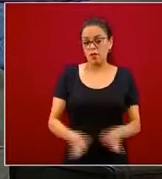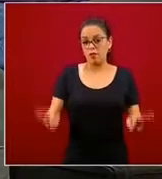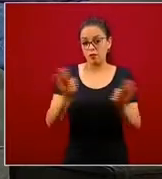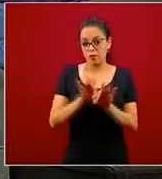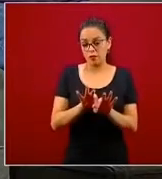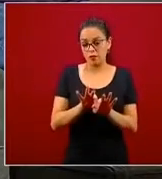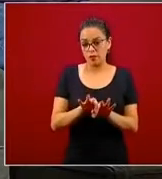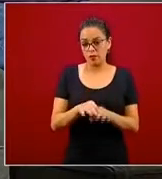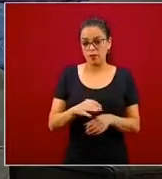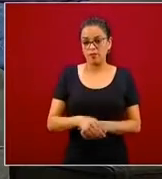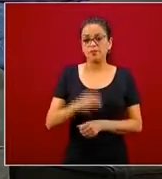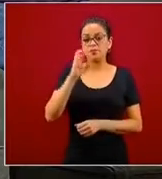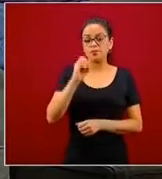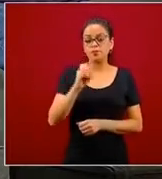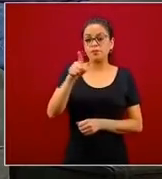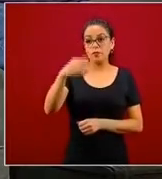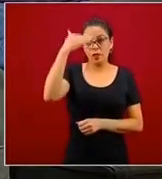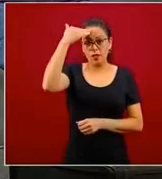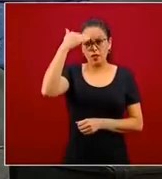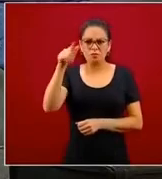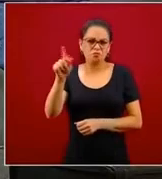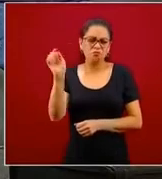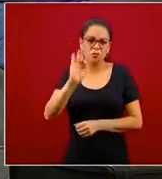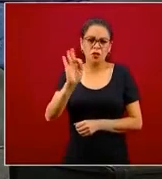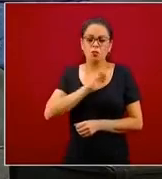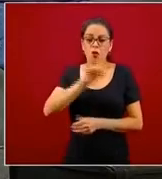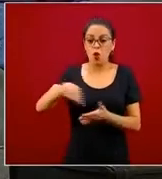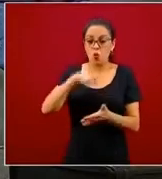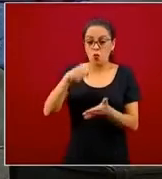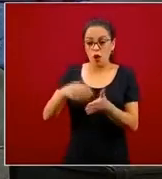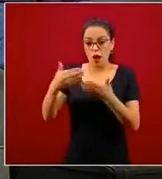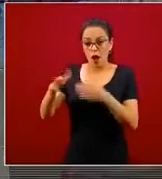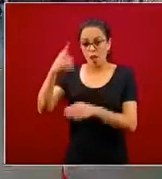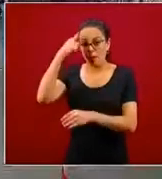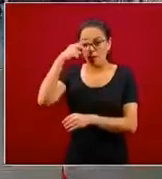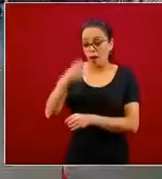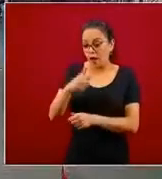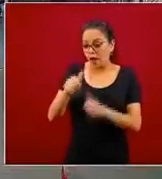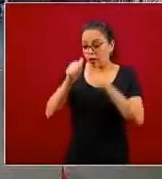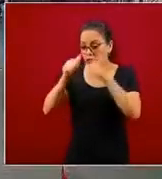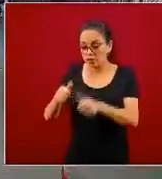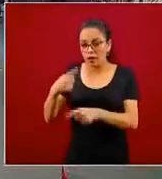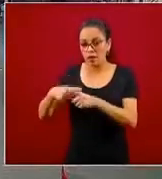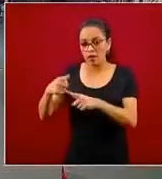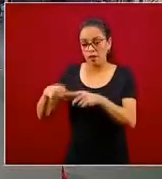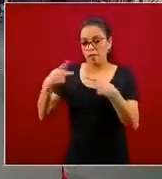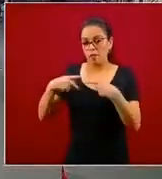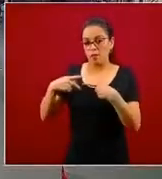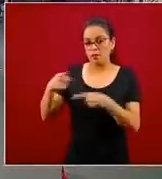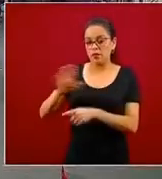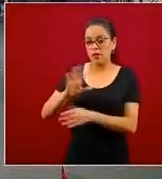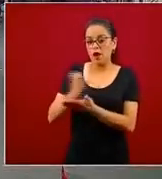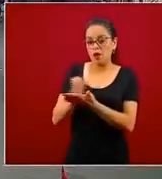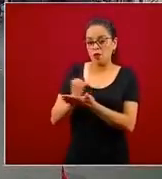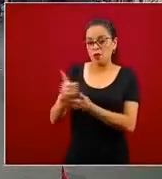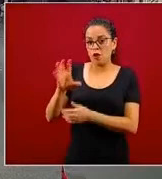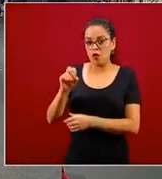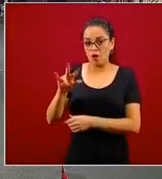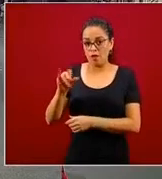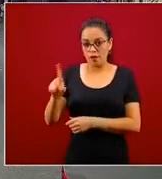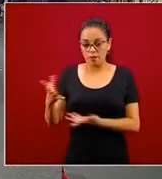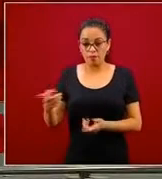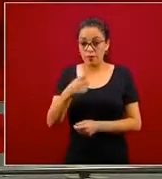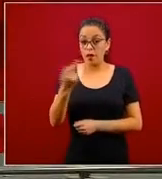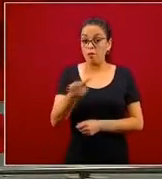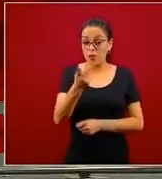en hacer algún tipo pulmonary de centro therapy? especializado Are you para going darle to have a atención a todos estos specialized pacientes. Gracias. center for Muchas these gracias por patients? las Thank you. preguntas. Son Thank you muy very much for the